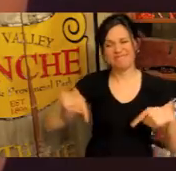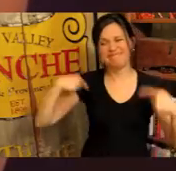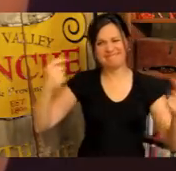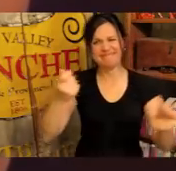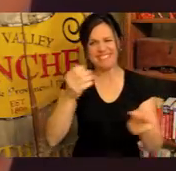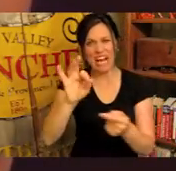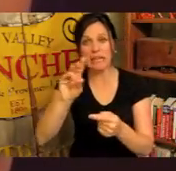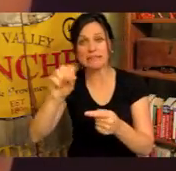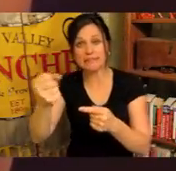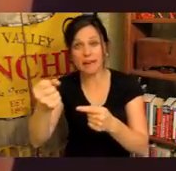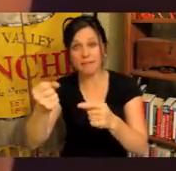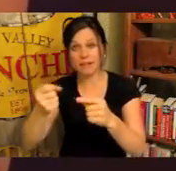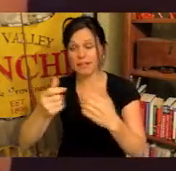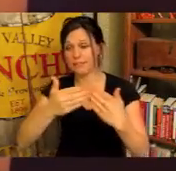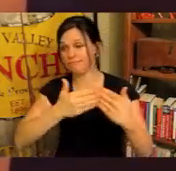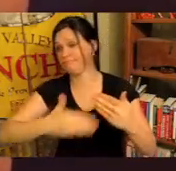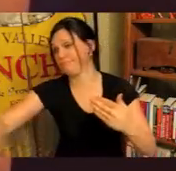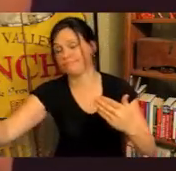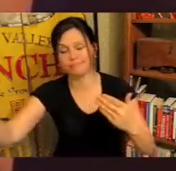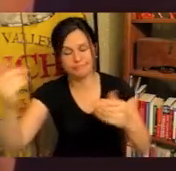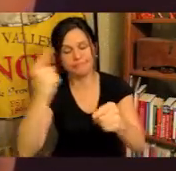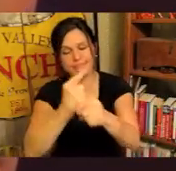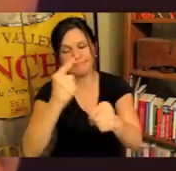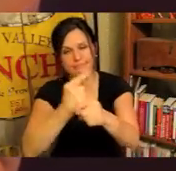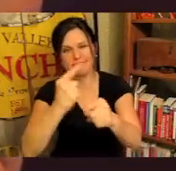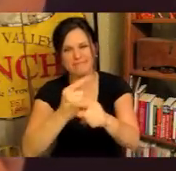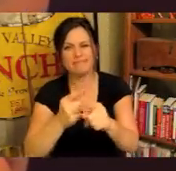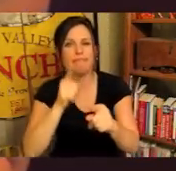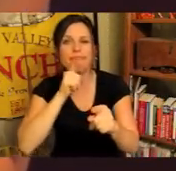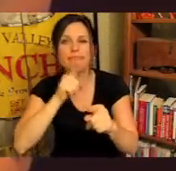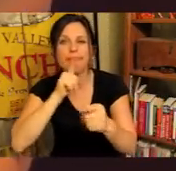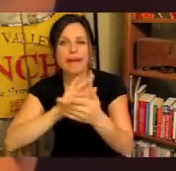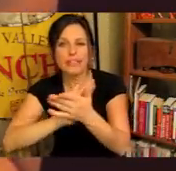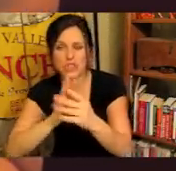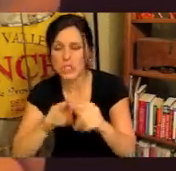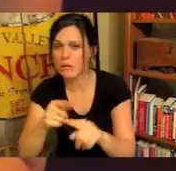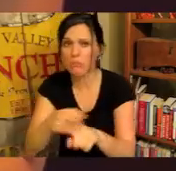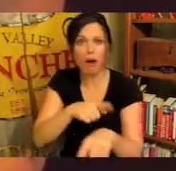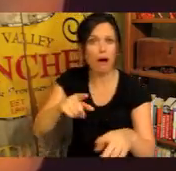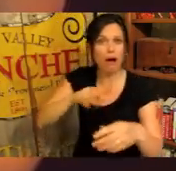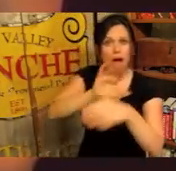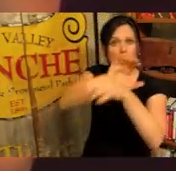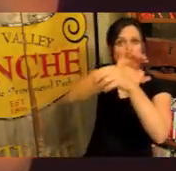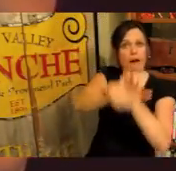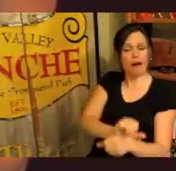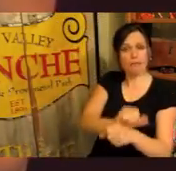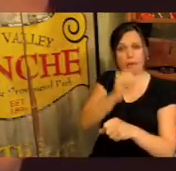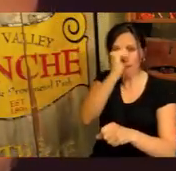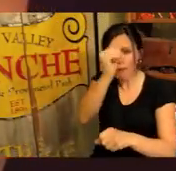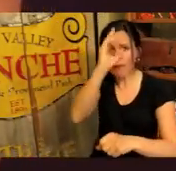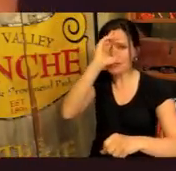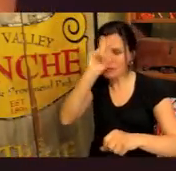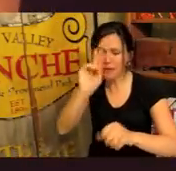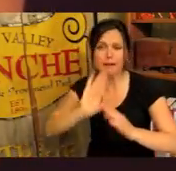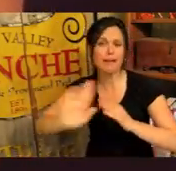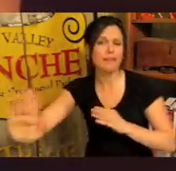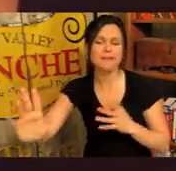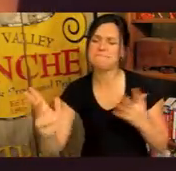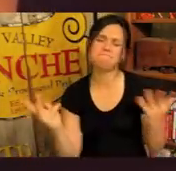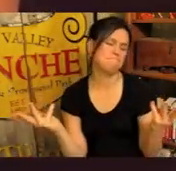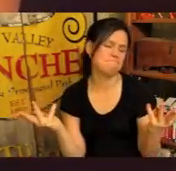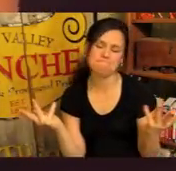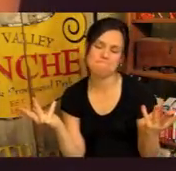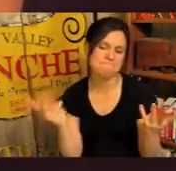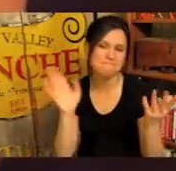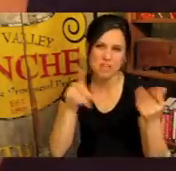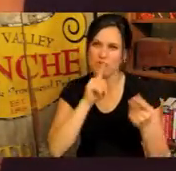some sort? Since the 70s or whatever. Traditional ones probably not, but Yeah, but Yeah. a lot of years they were making it I with